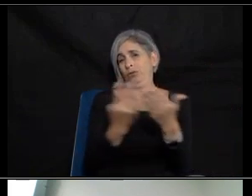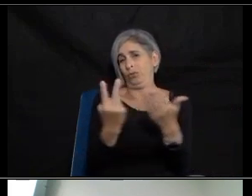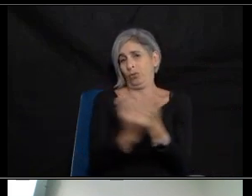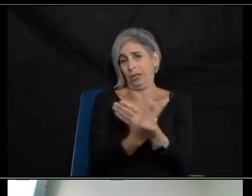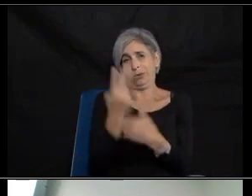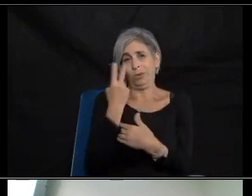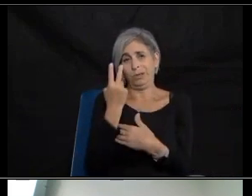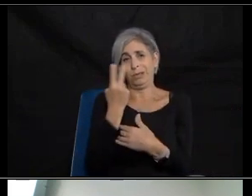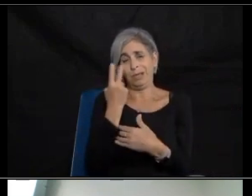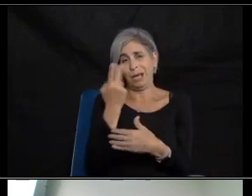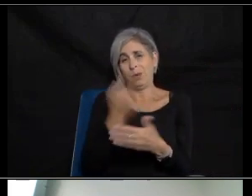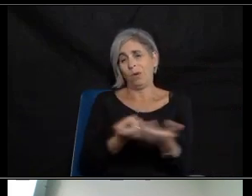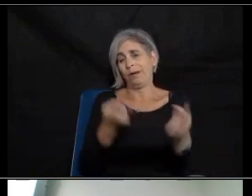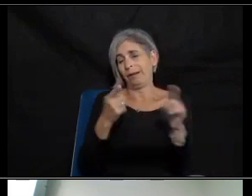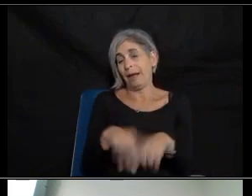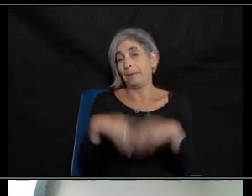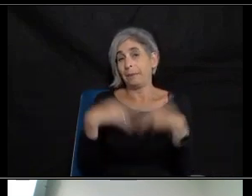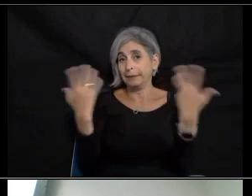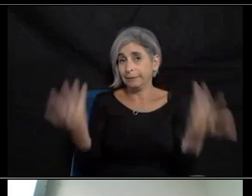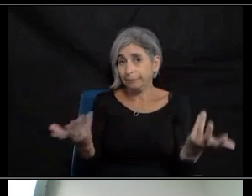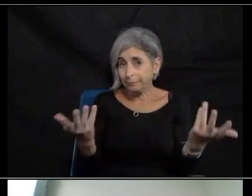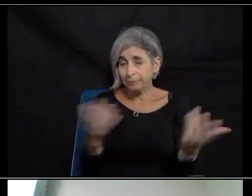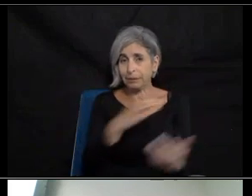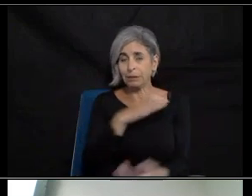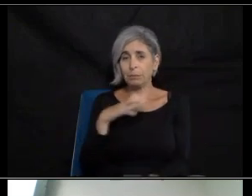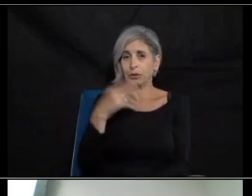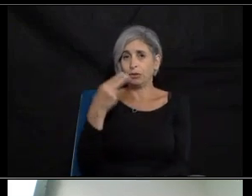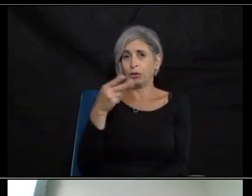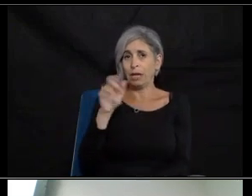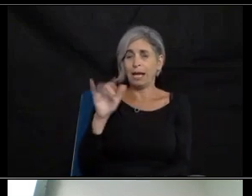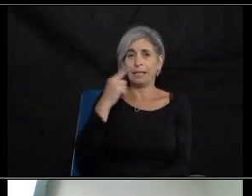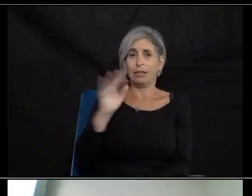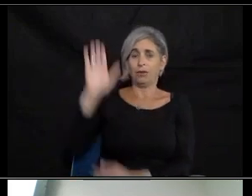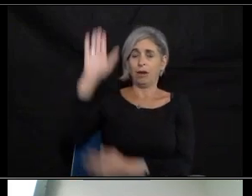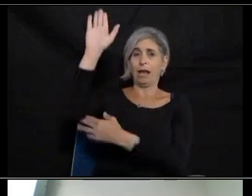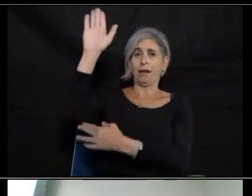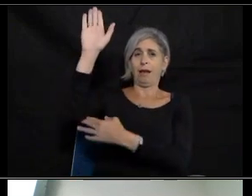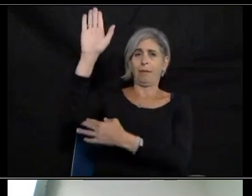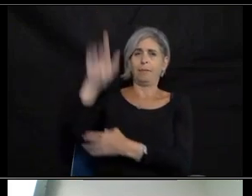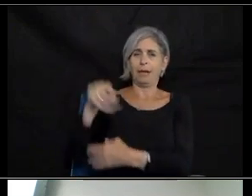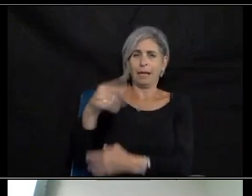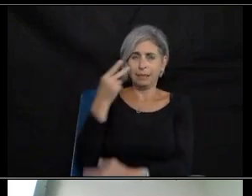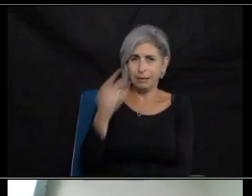what we can get. Commissioner Hay, I see your hand up.